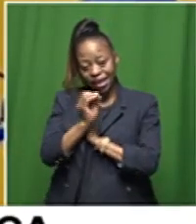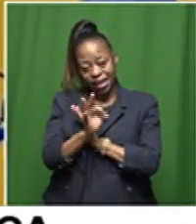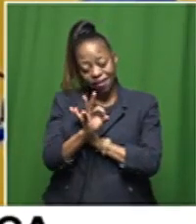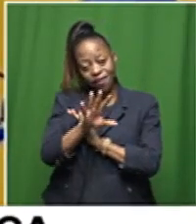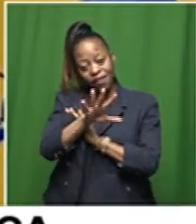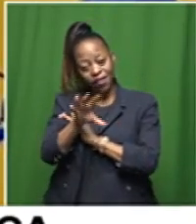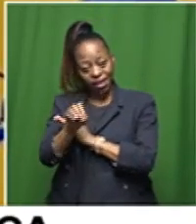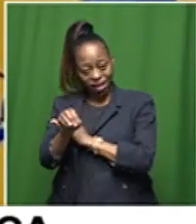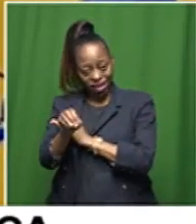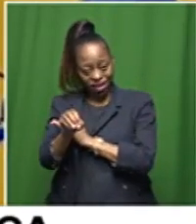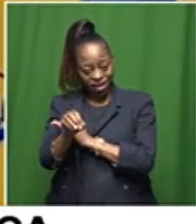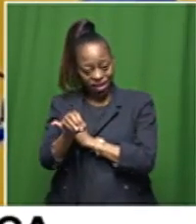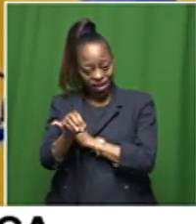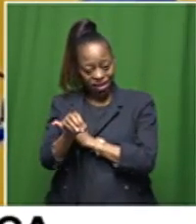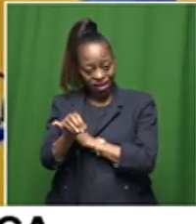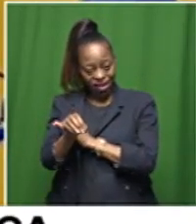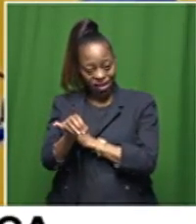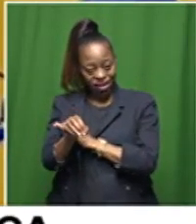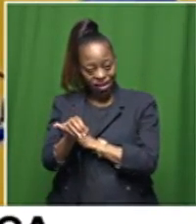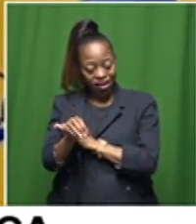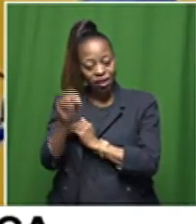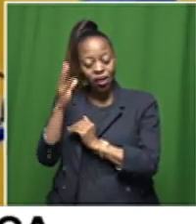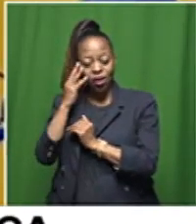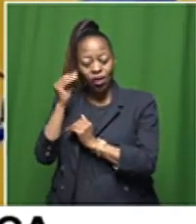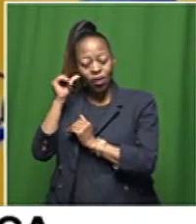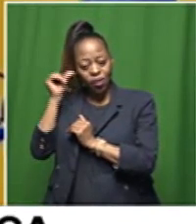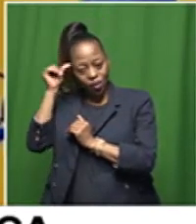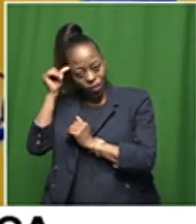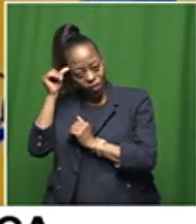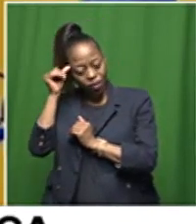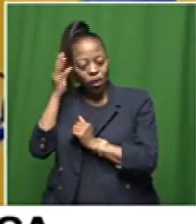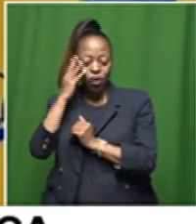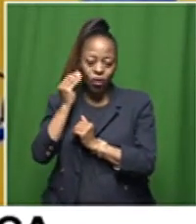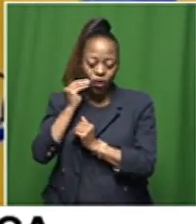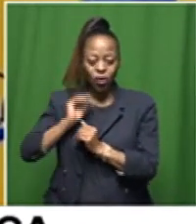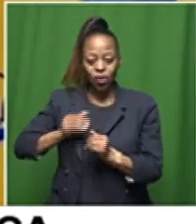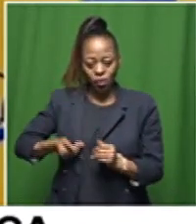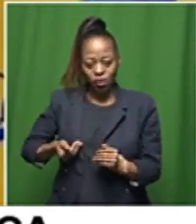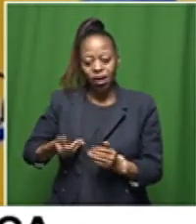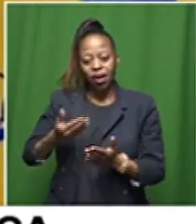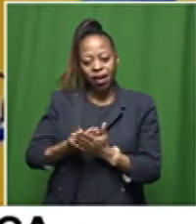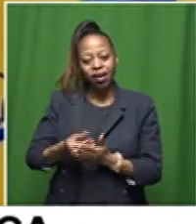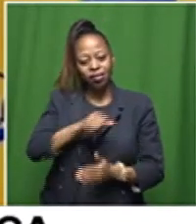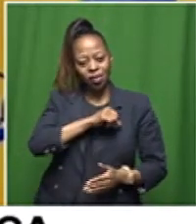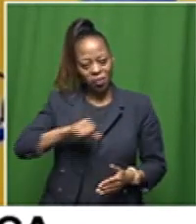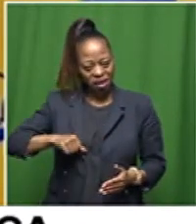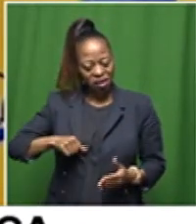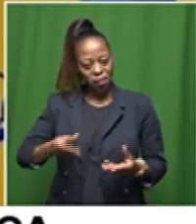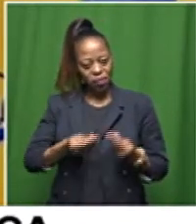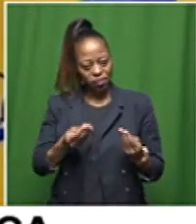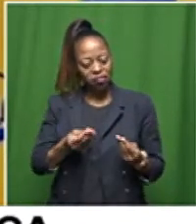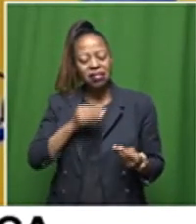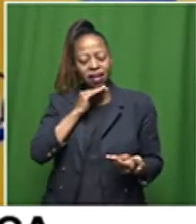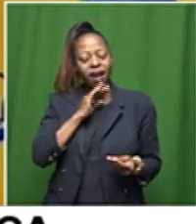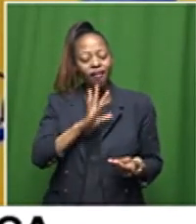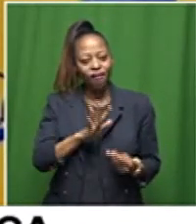50, initially I said the elderly women to be operated on their cataract, that will be